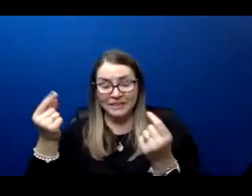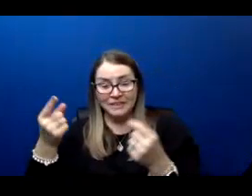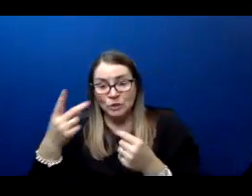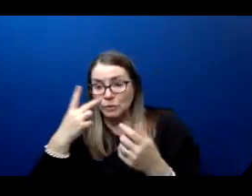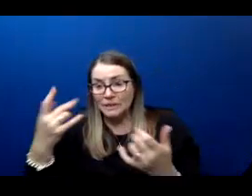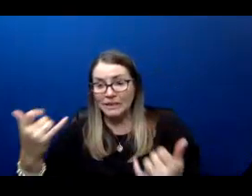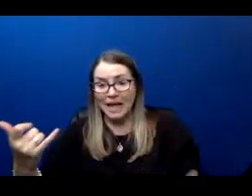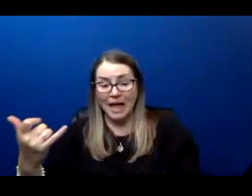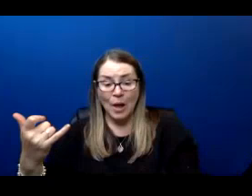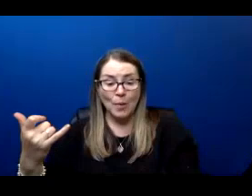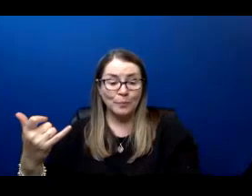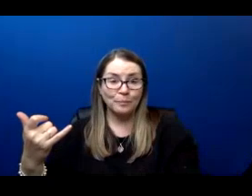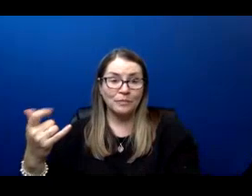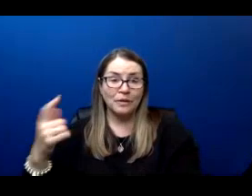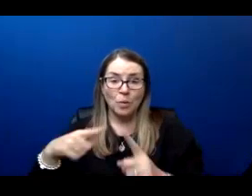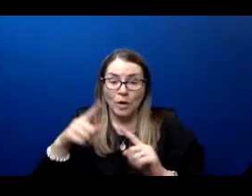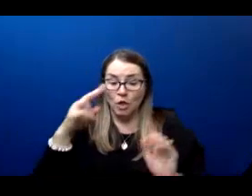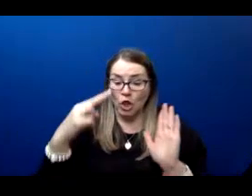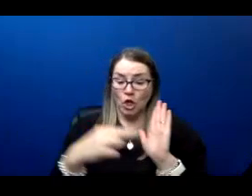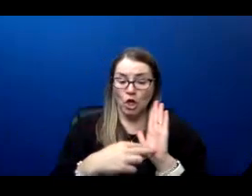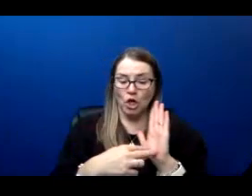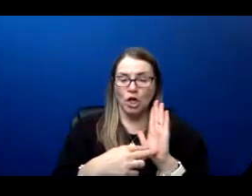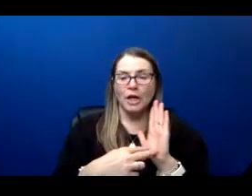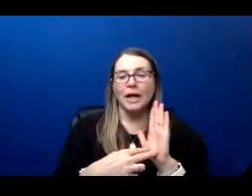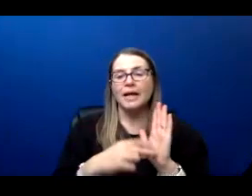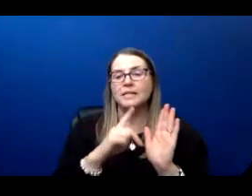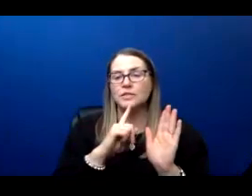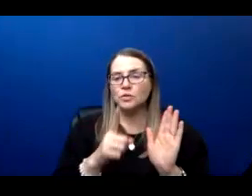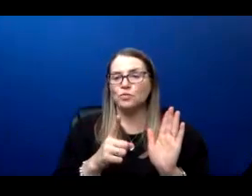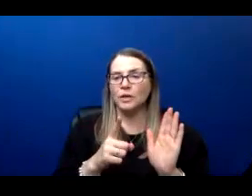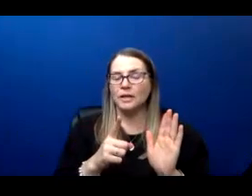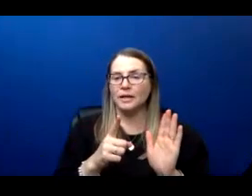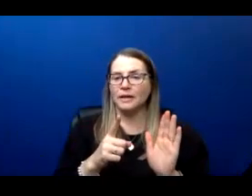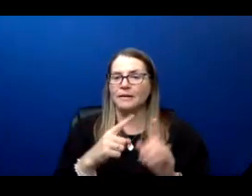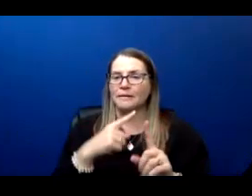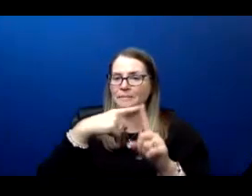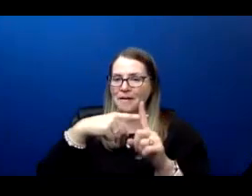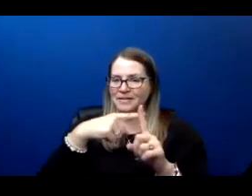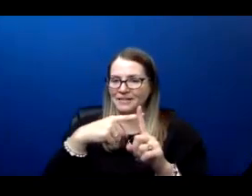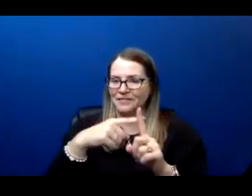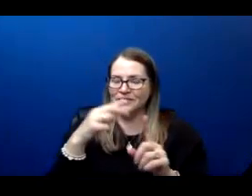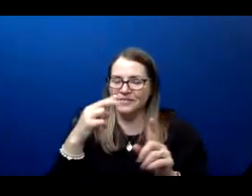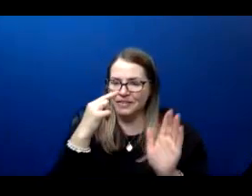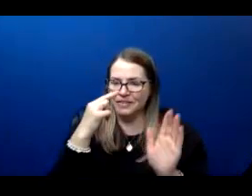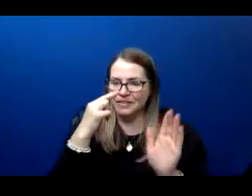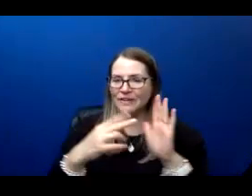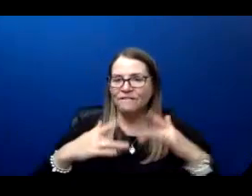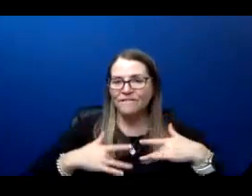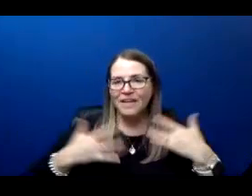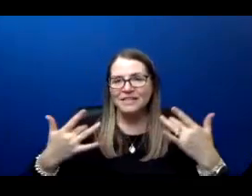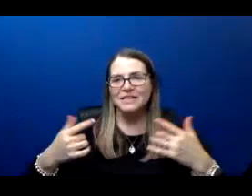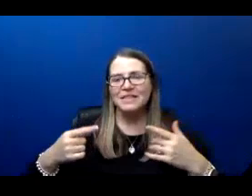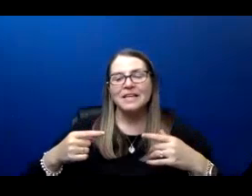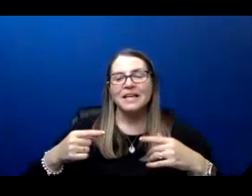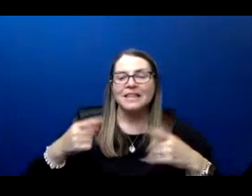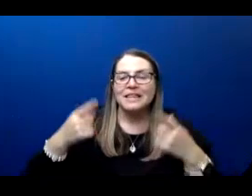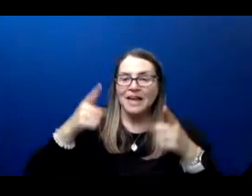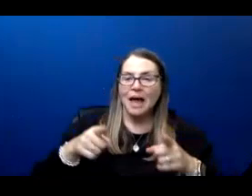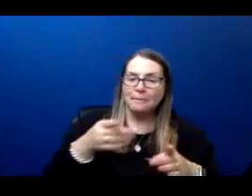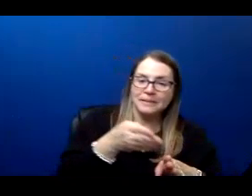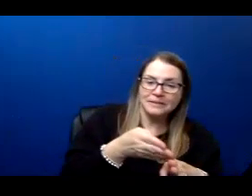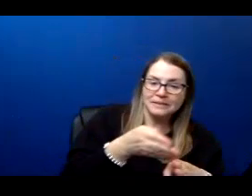And but when you look at it, it's very heartening. I like to look back and see that we've got events that go back to 2020.